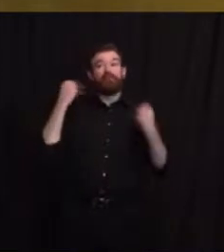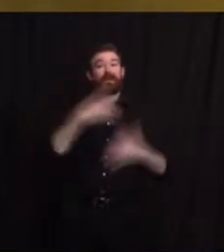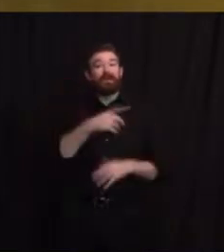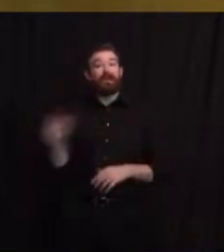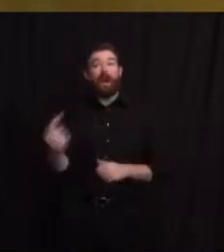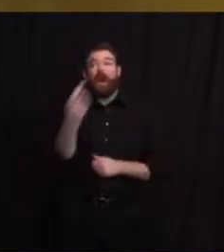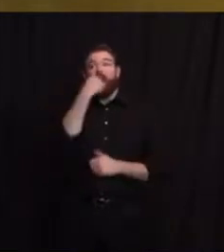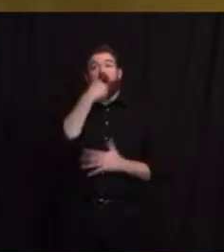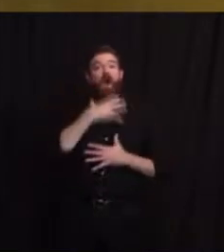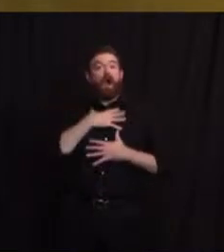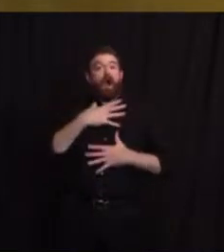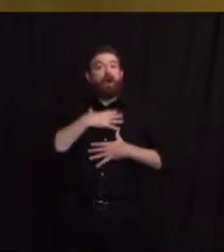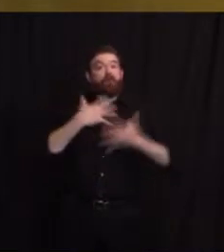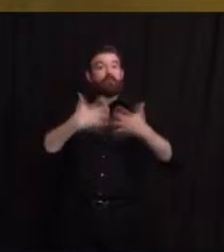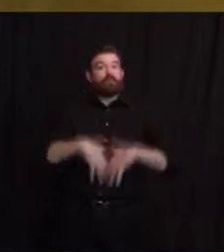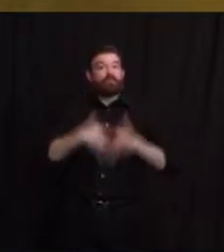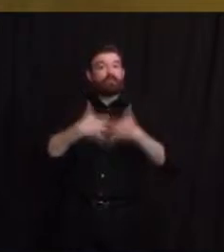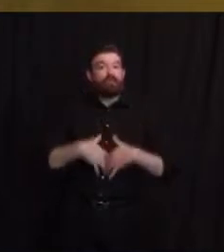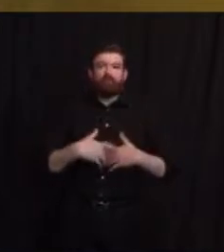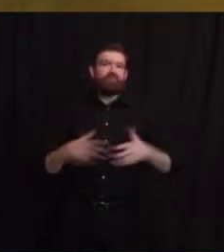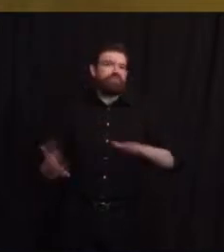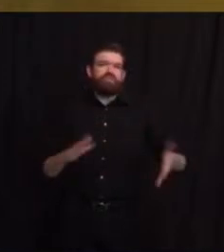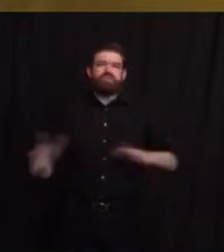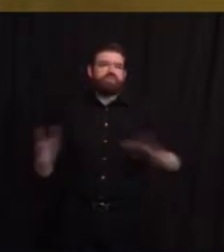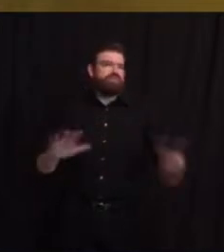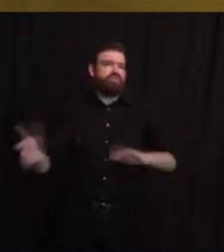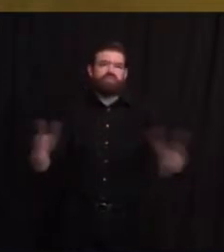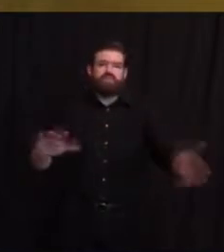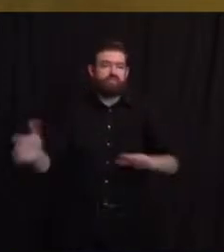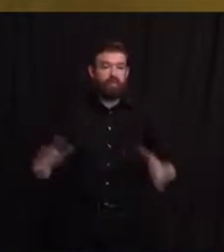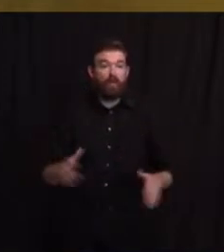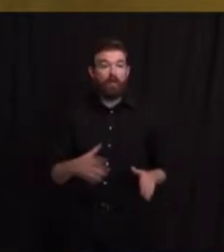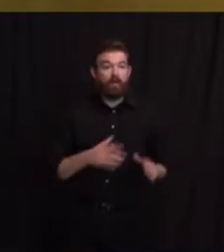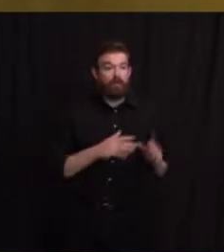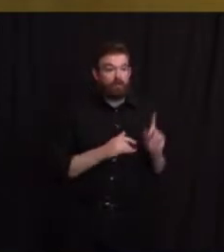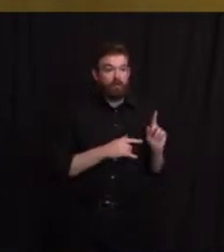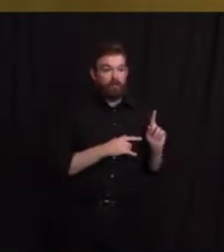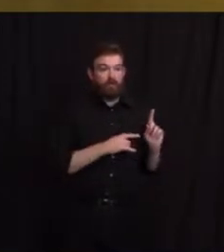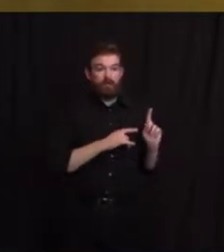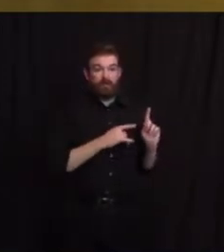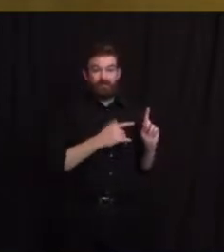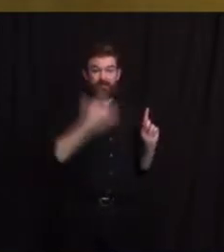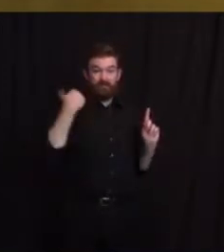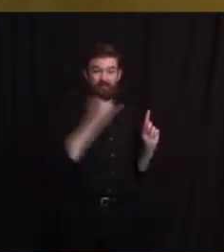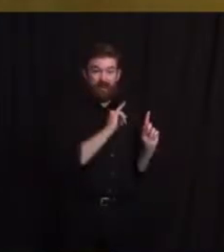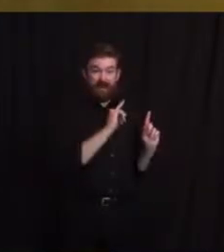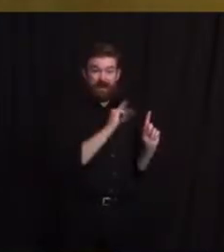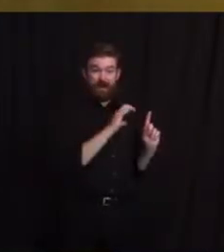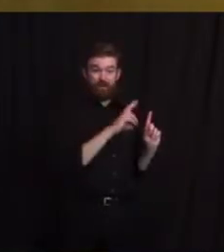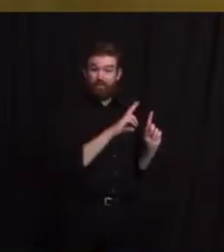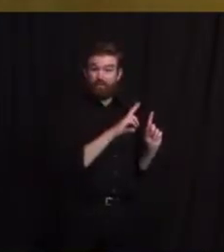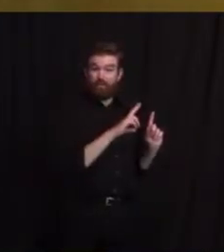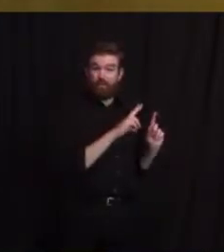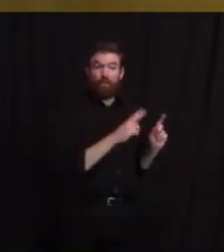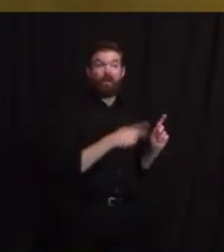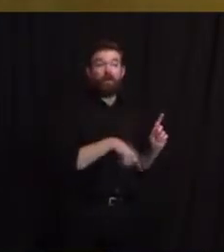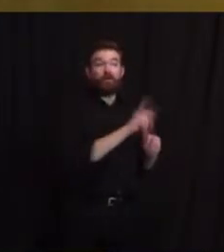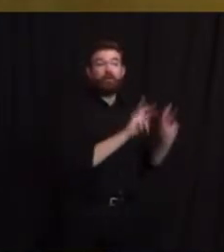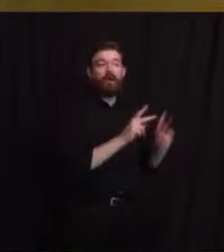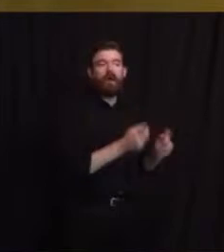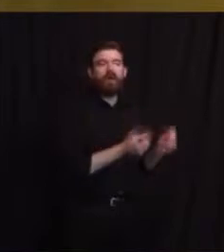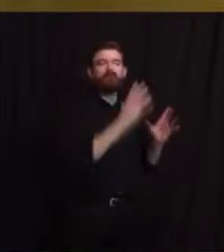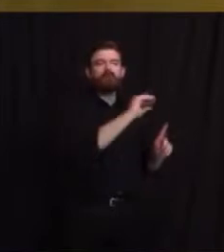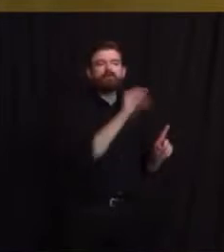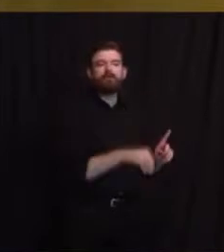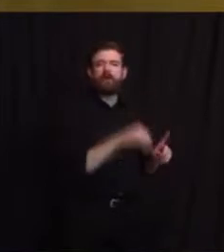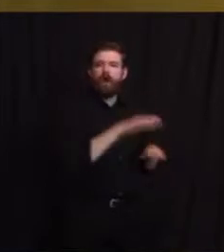on ventilators. So it has improved significantly, but it's anecdotal, and it really relates very